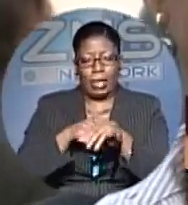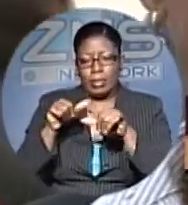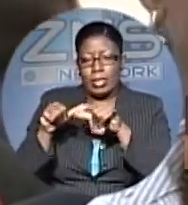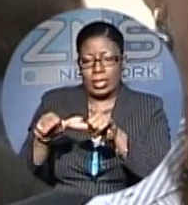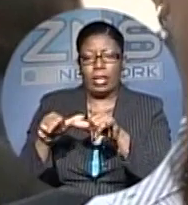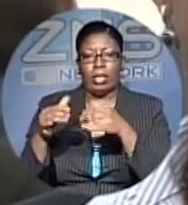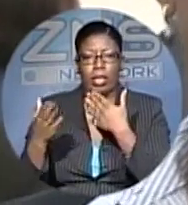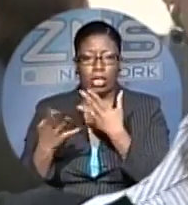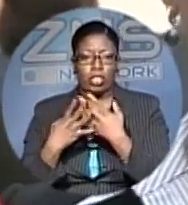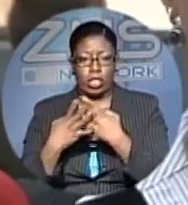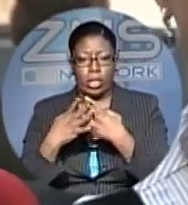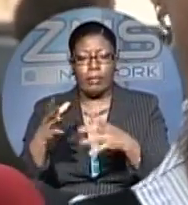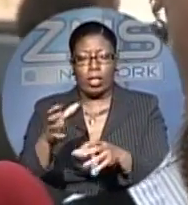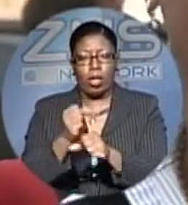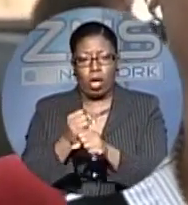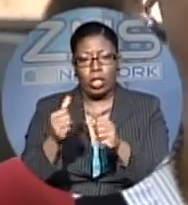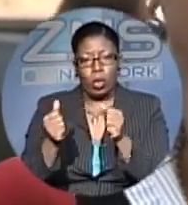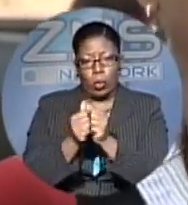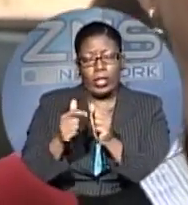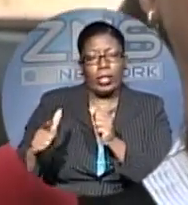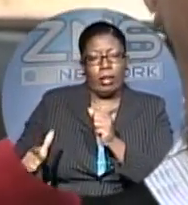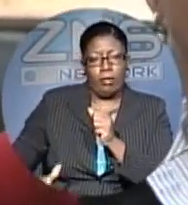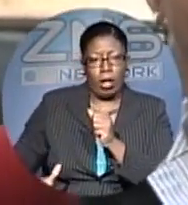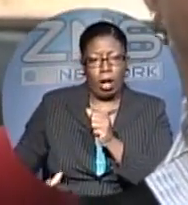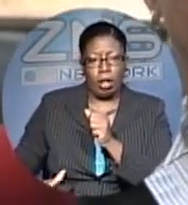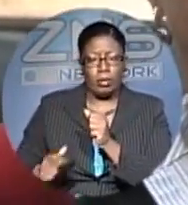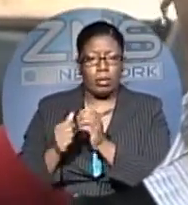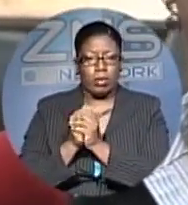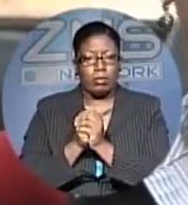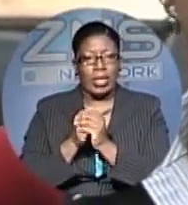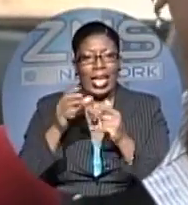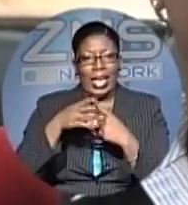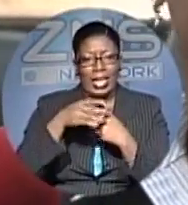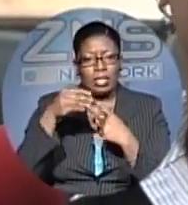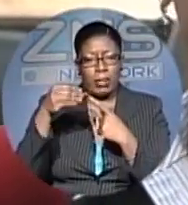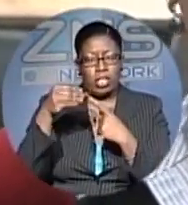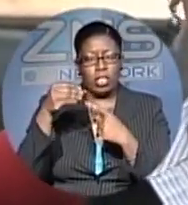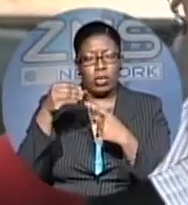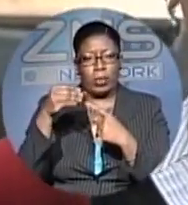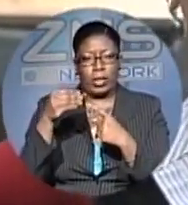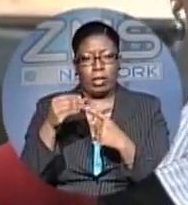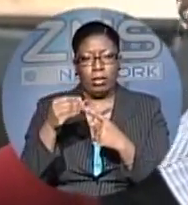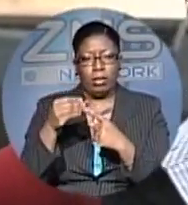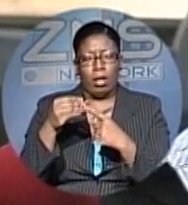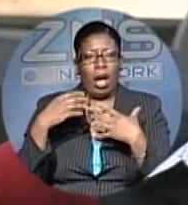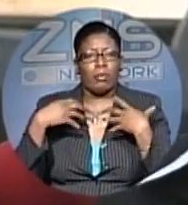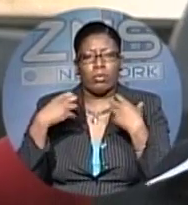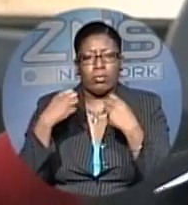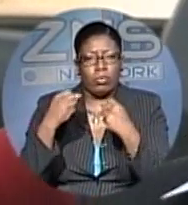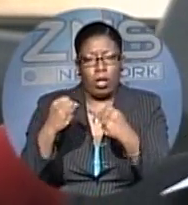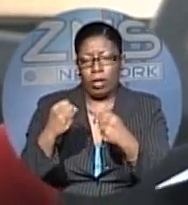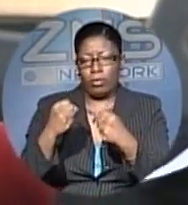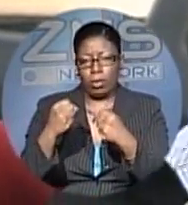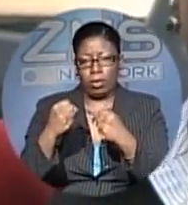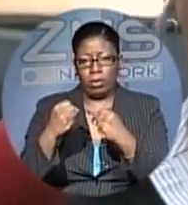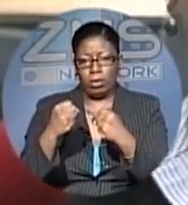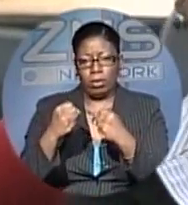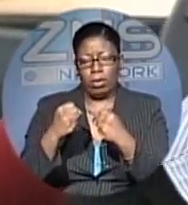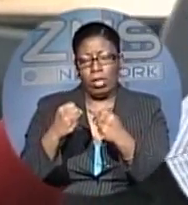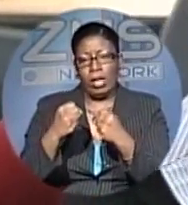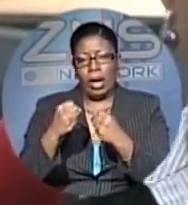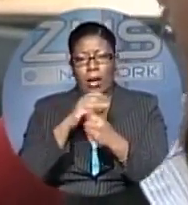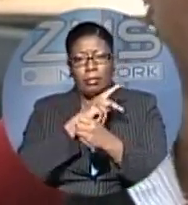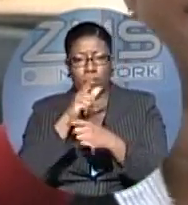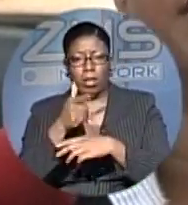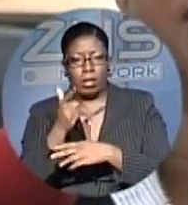in prison if they are caught in possession of firearms. And especially high-powered weapons, like AK-47s. Remember